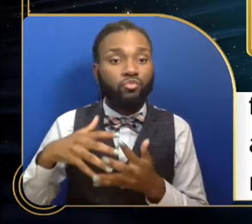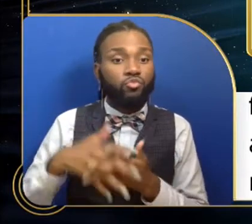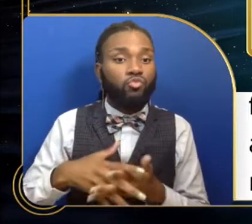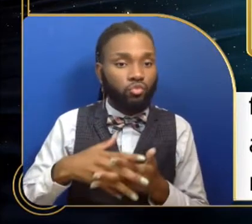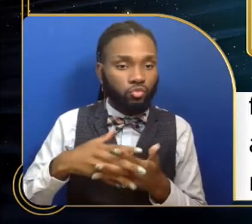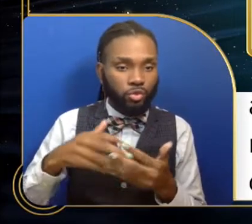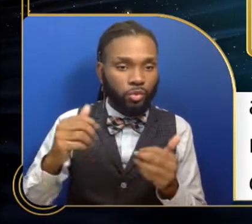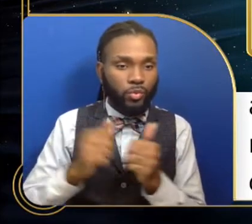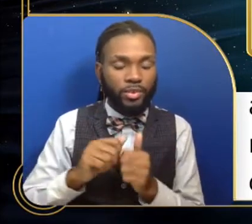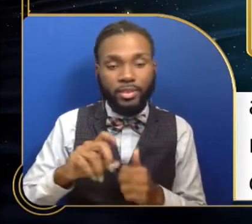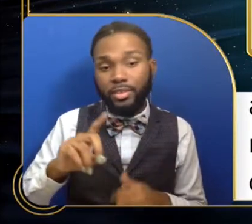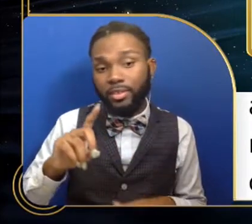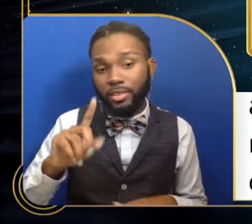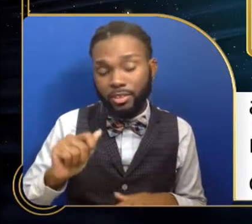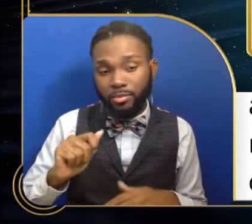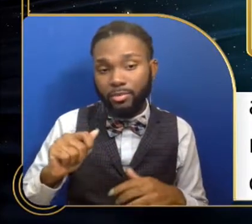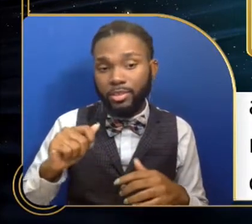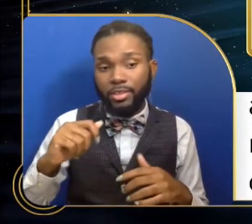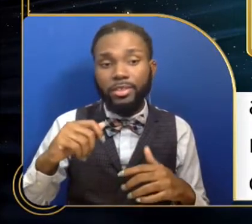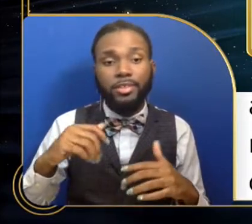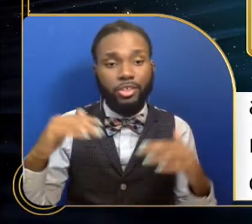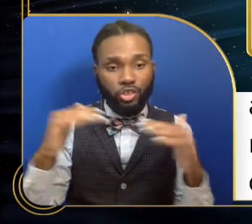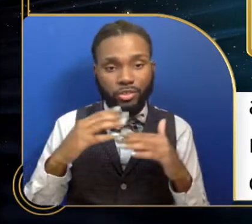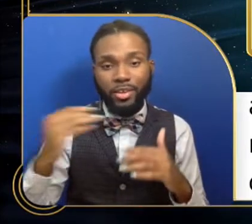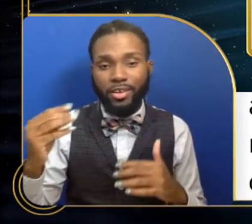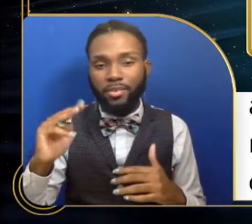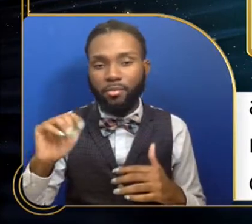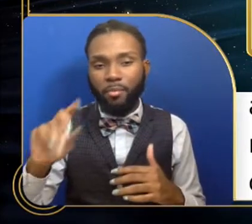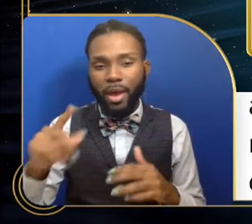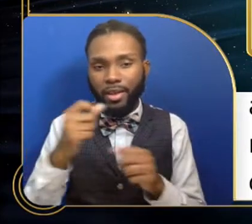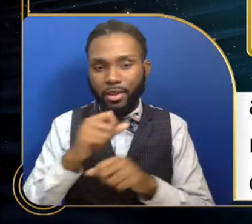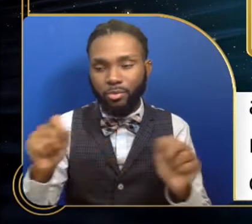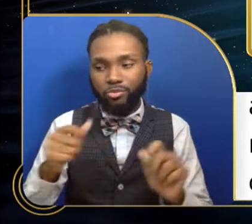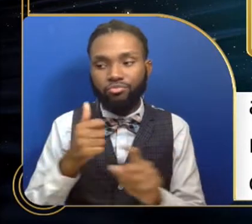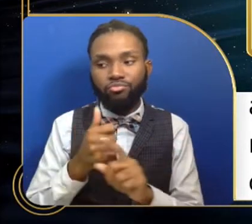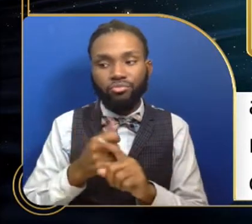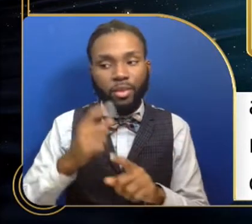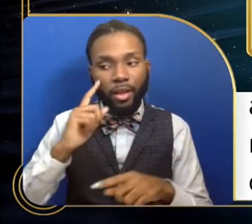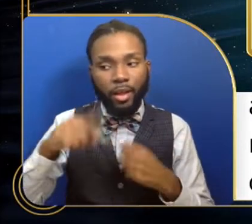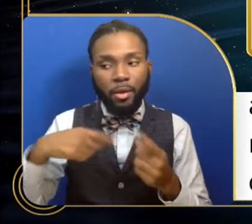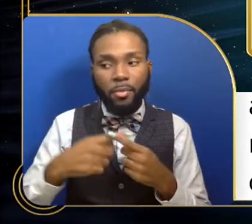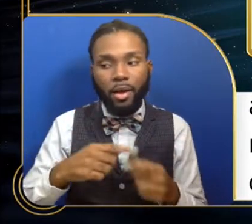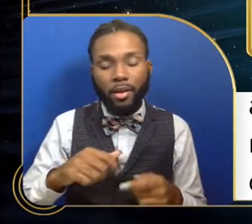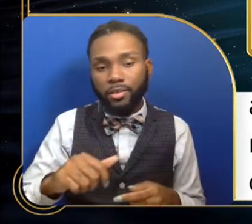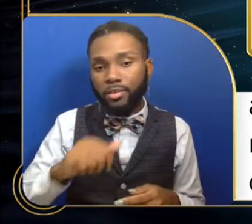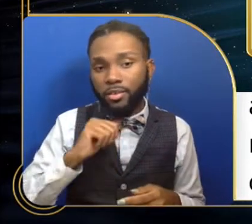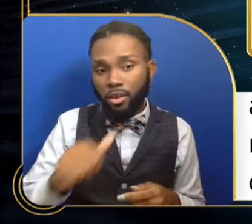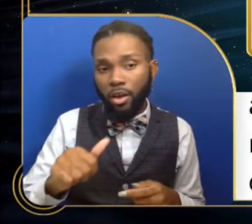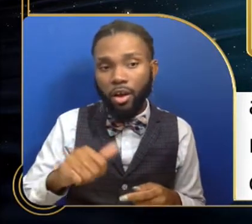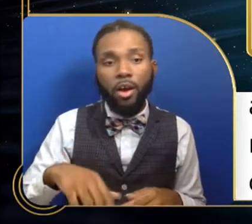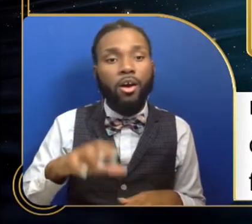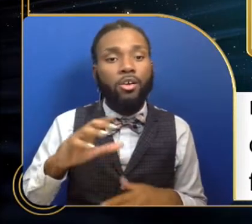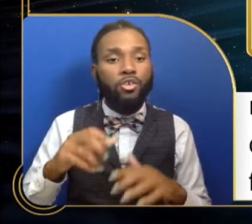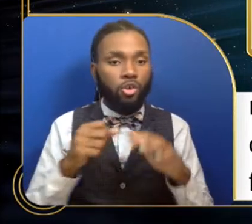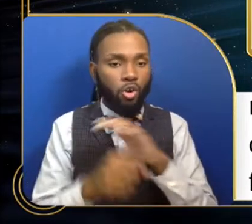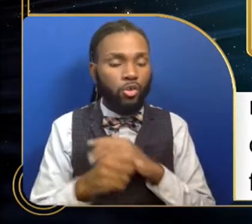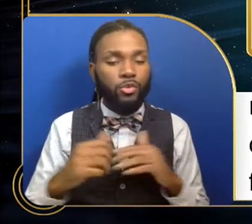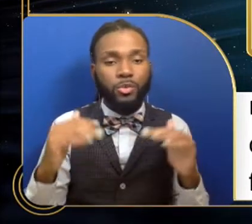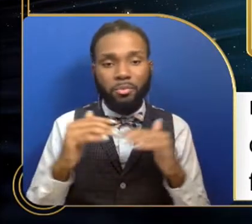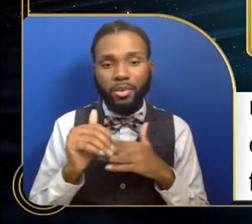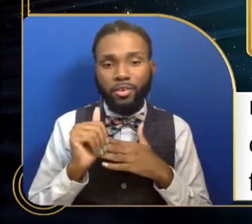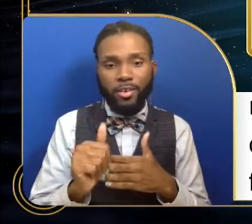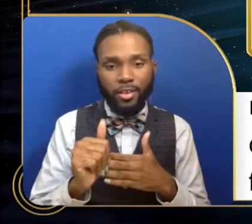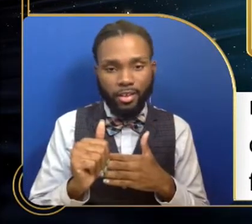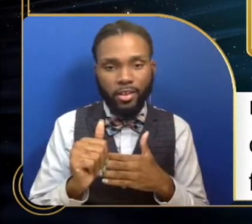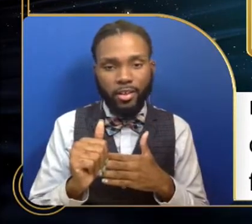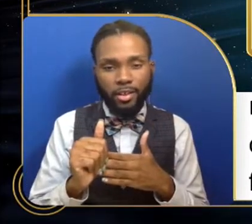mad liberation, Stefanie's work focuses on building non-carceral, peer-led mental health care systems that